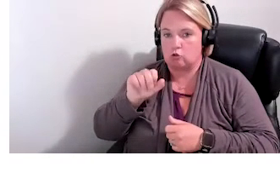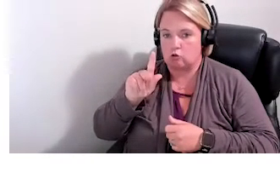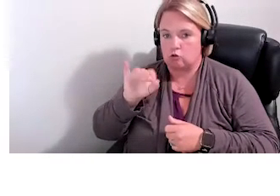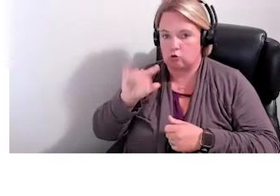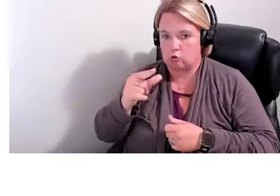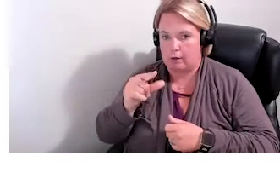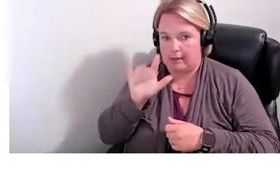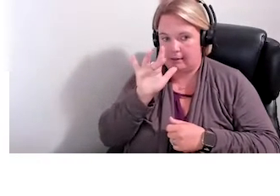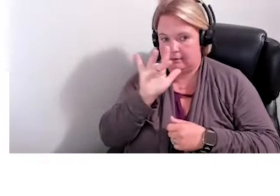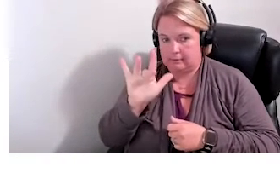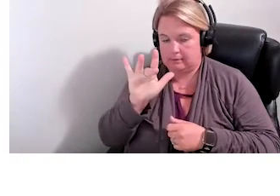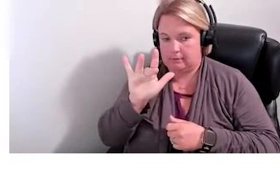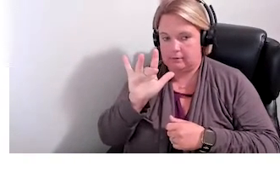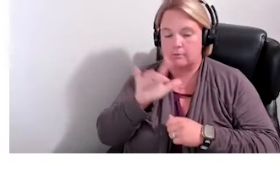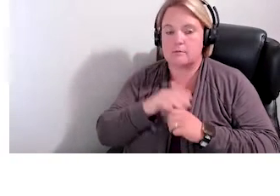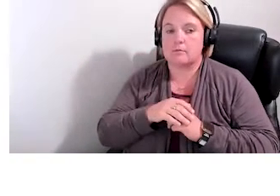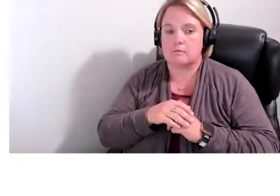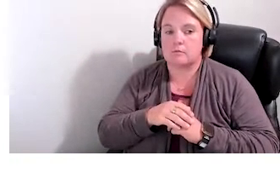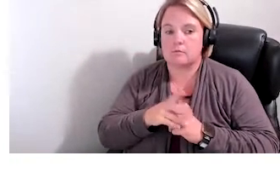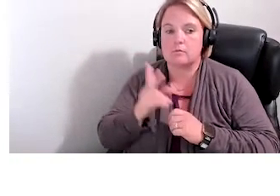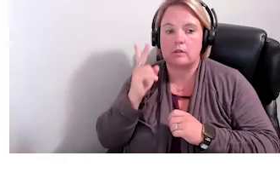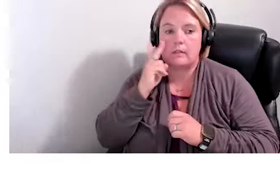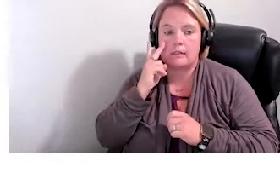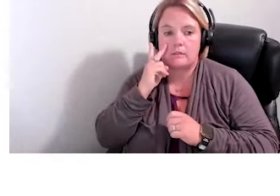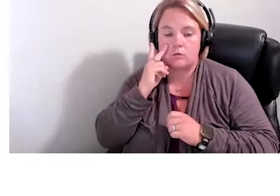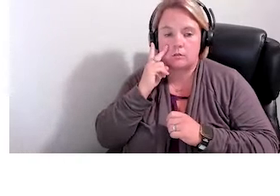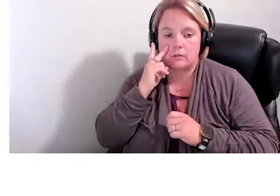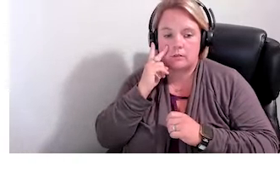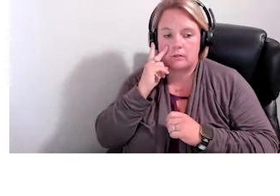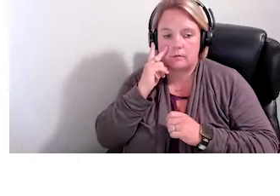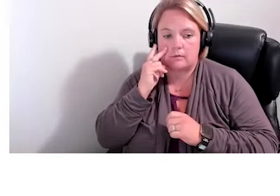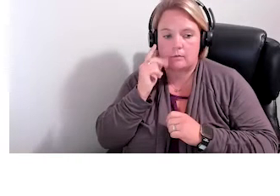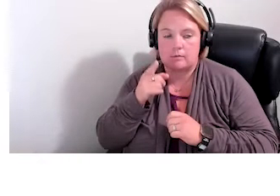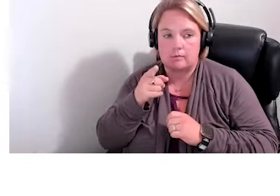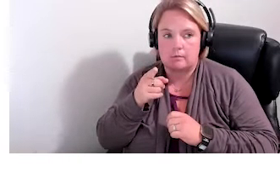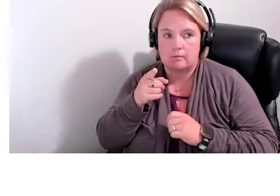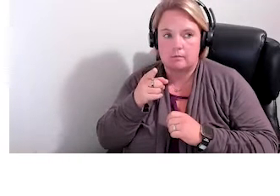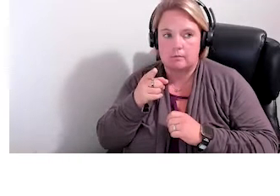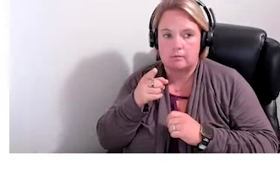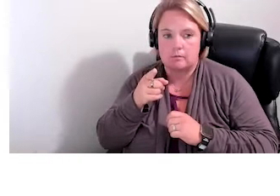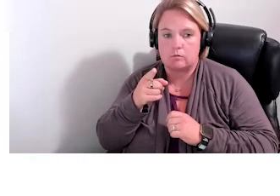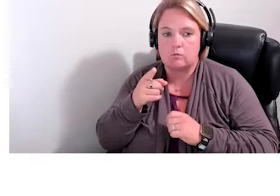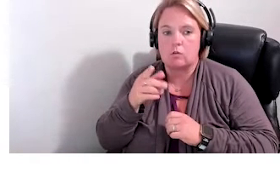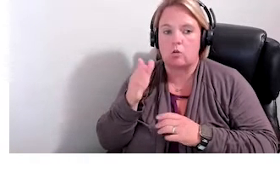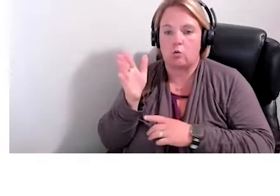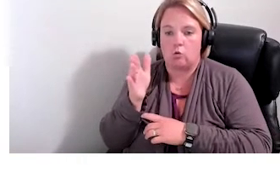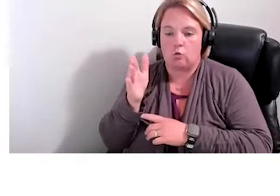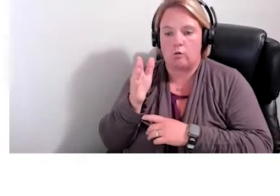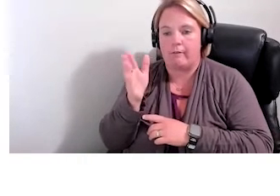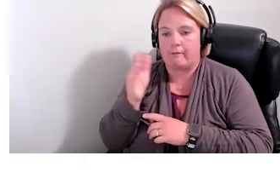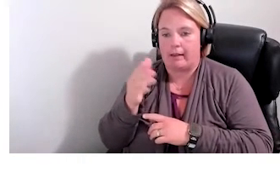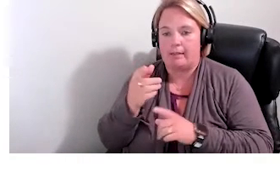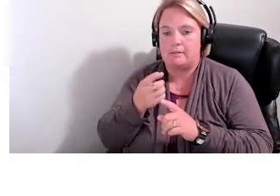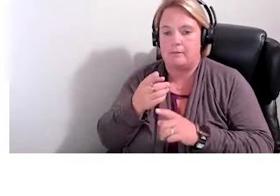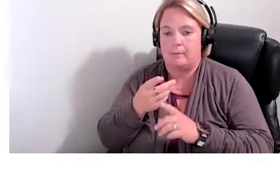you will be, from the view, you will select raised by me, the flags that you have